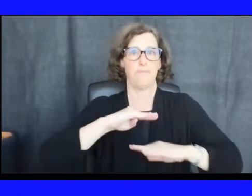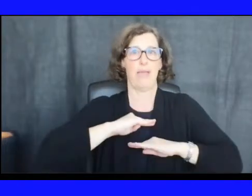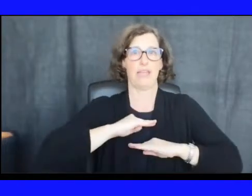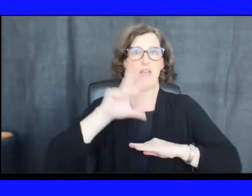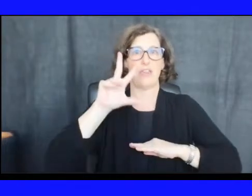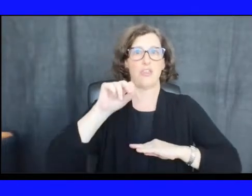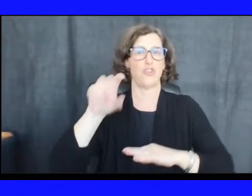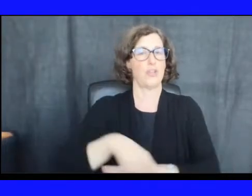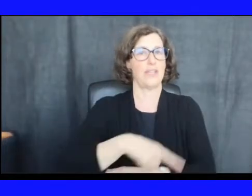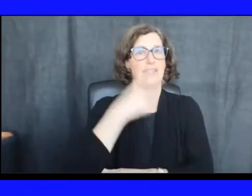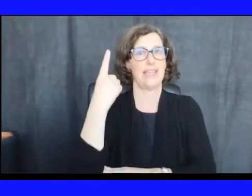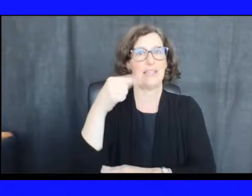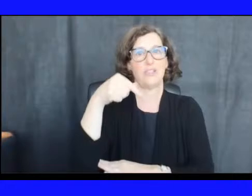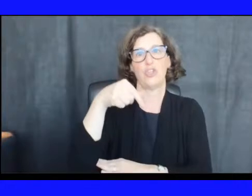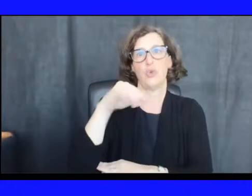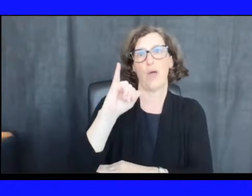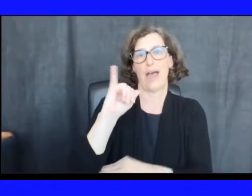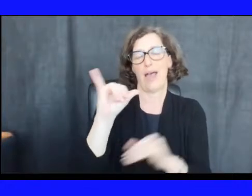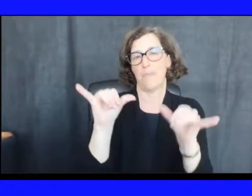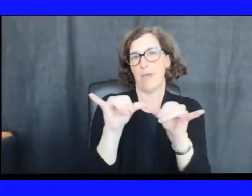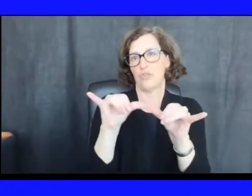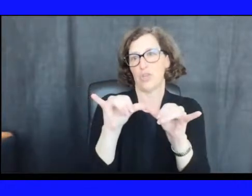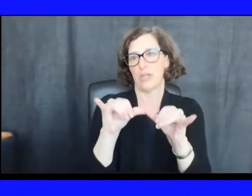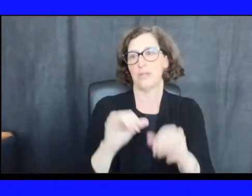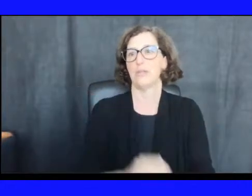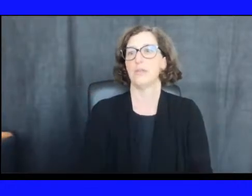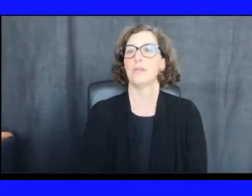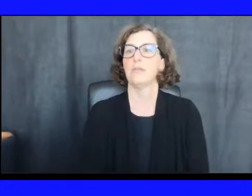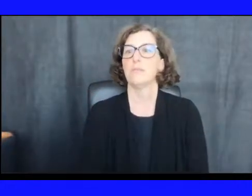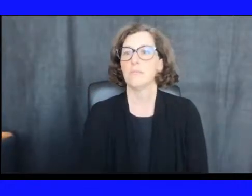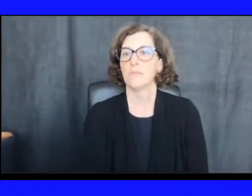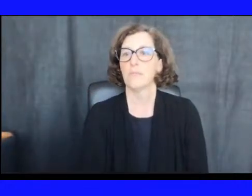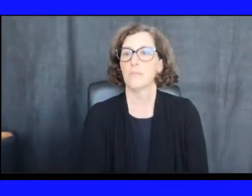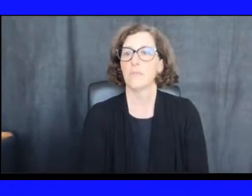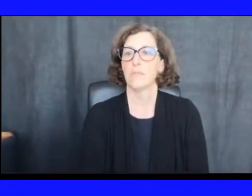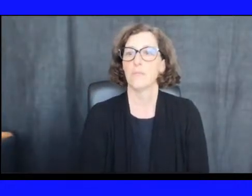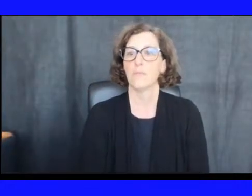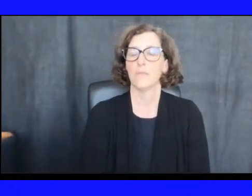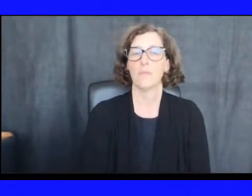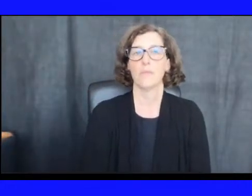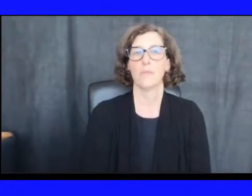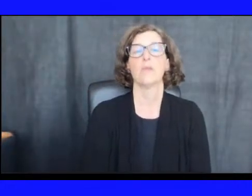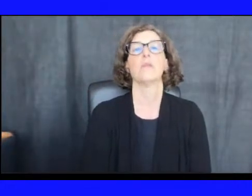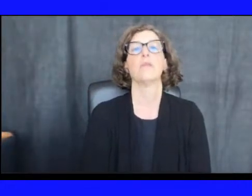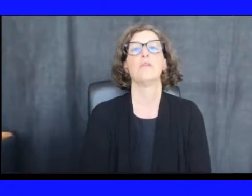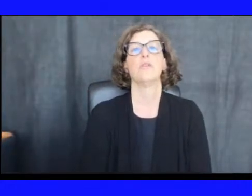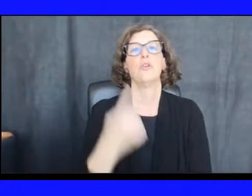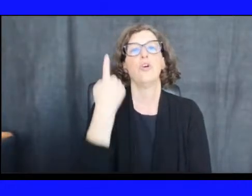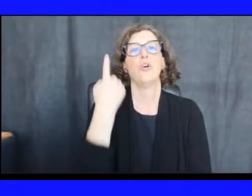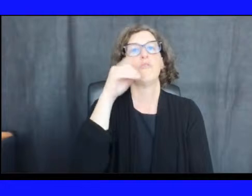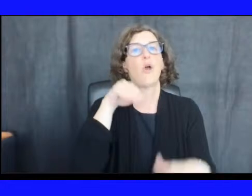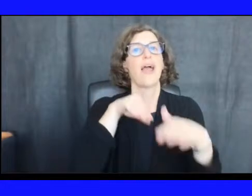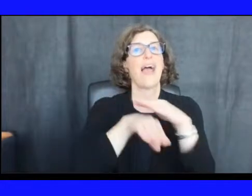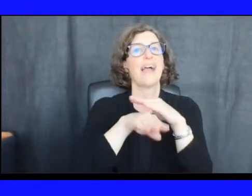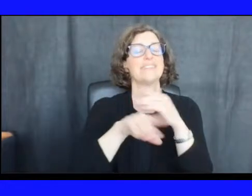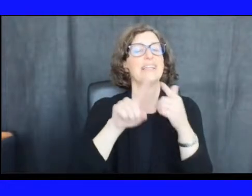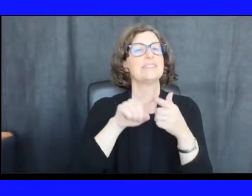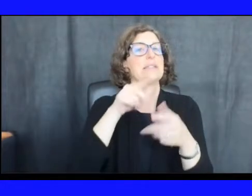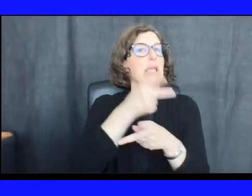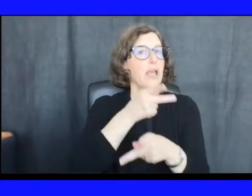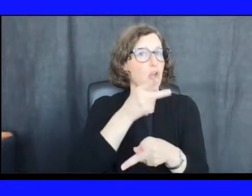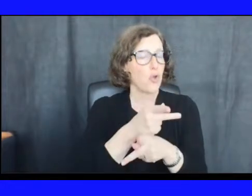still below target of 405,000. And so I think this is probably common